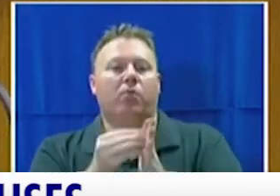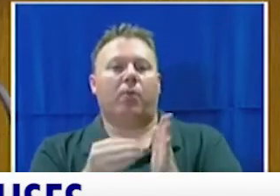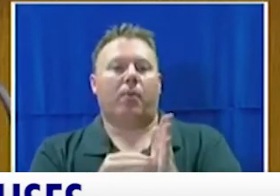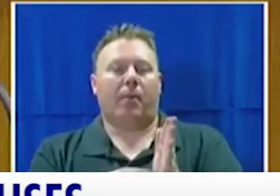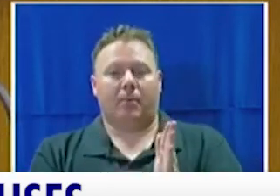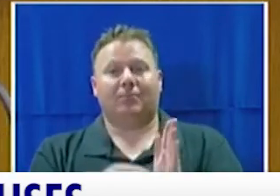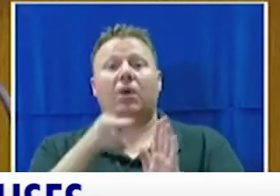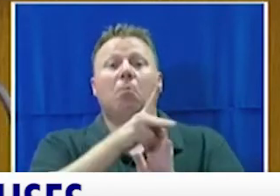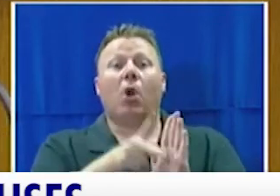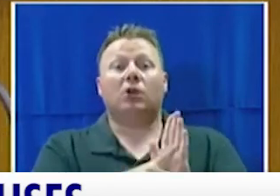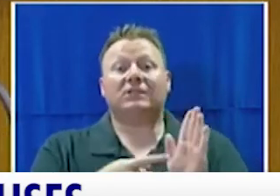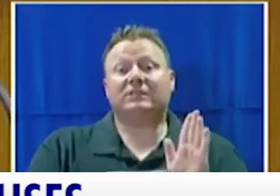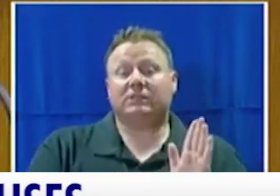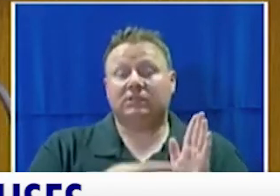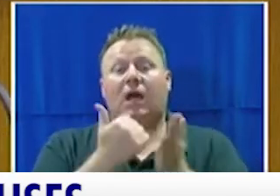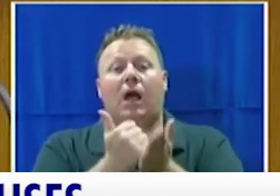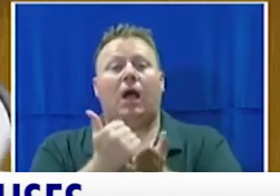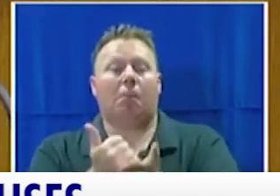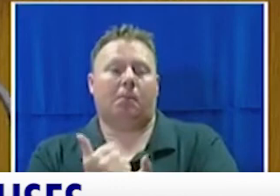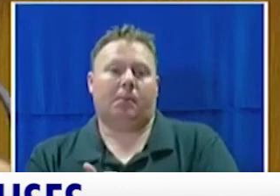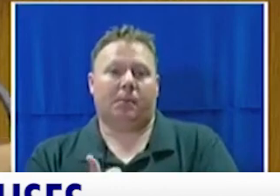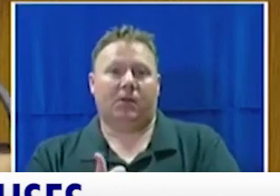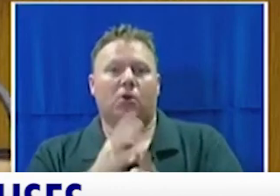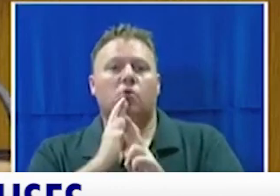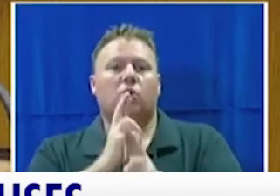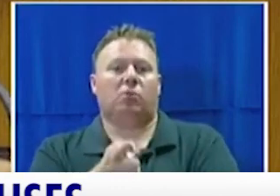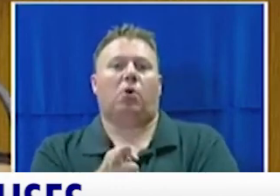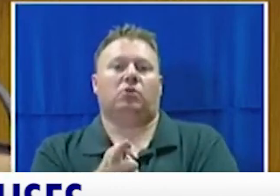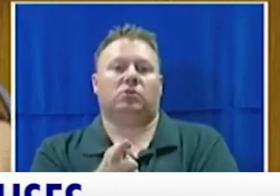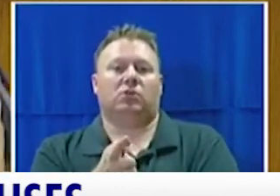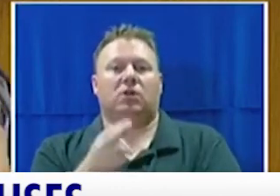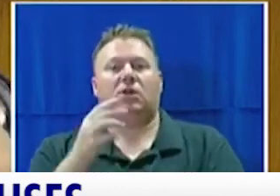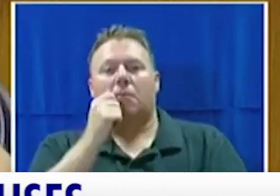will guide the sector in its management of and response to gender-based violence.